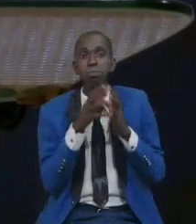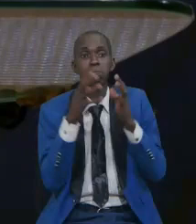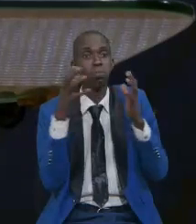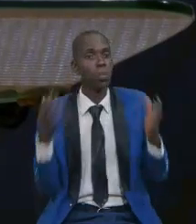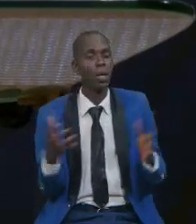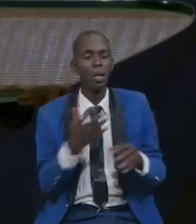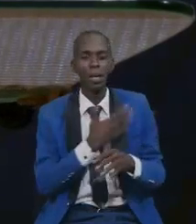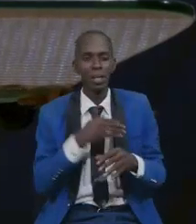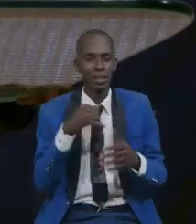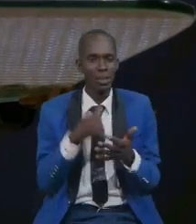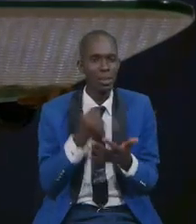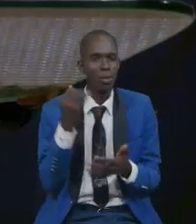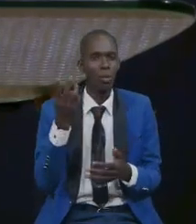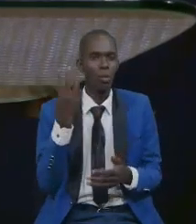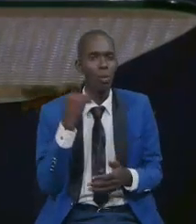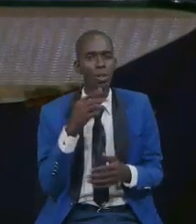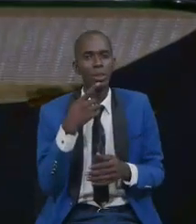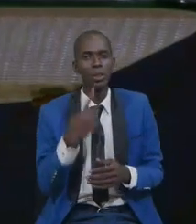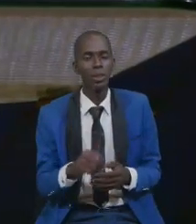in it